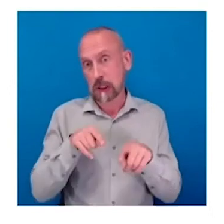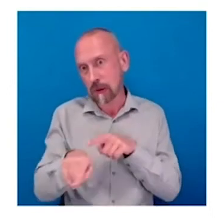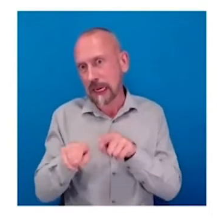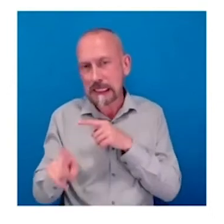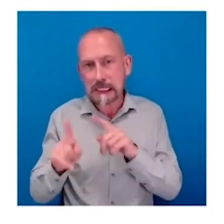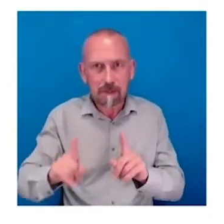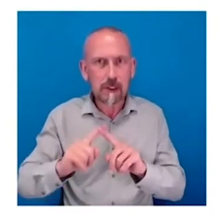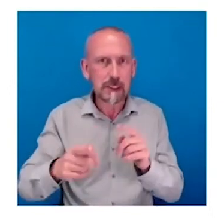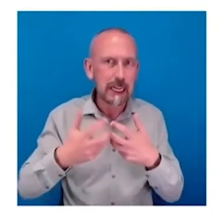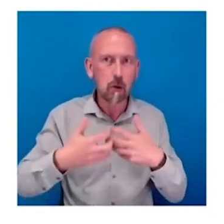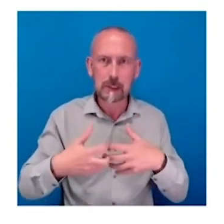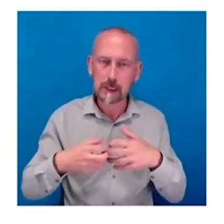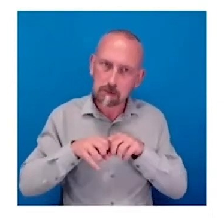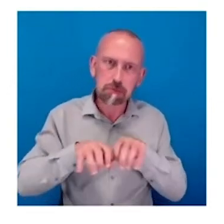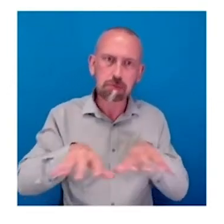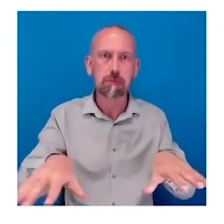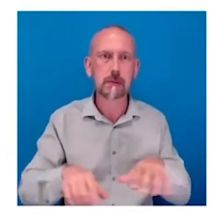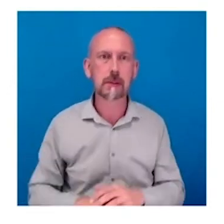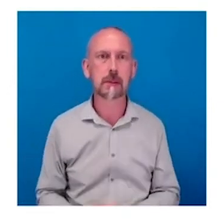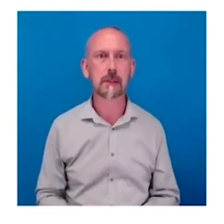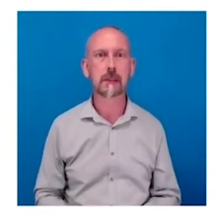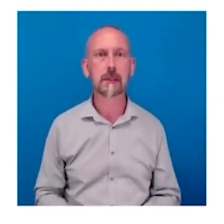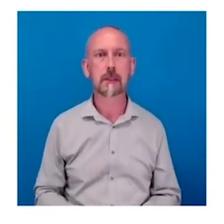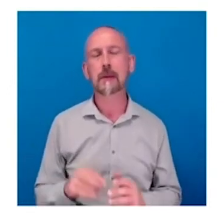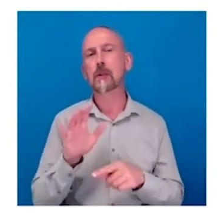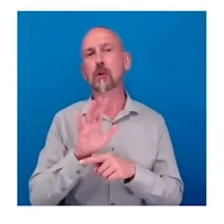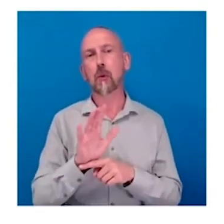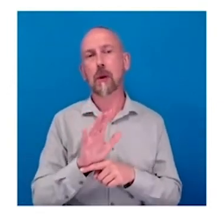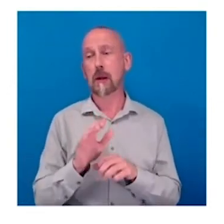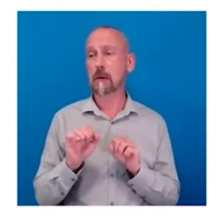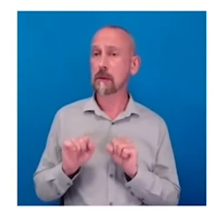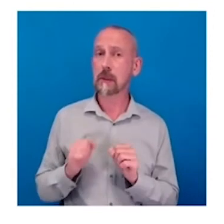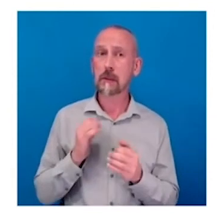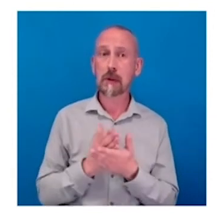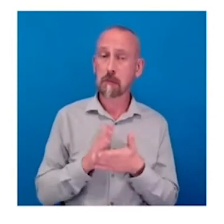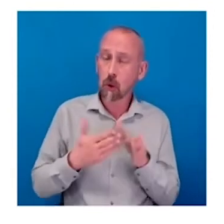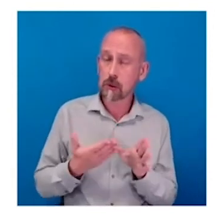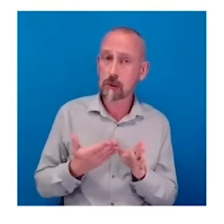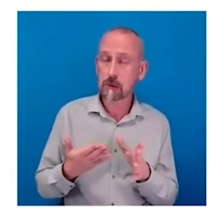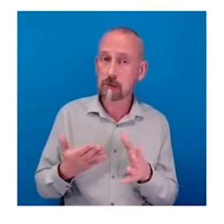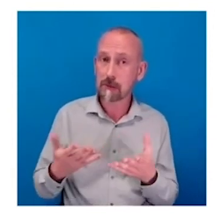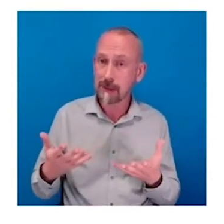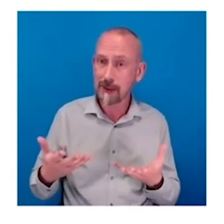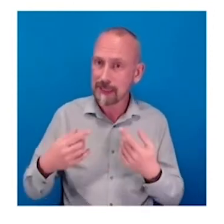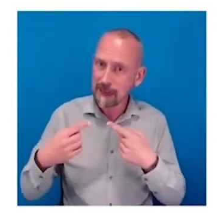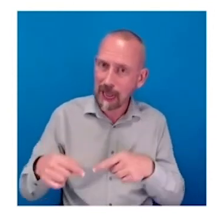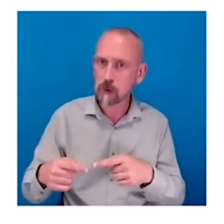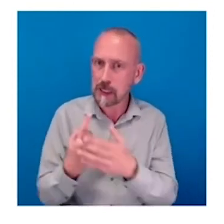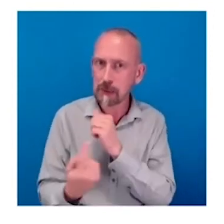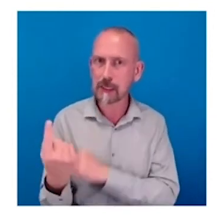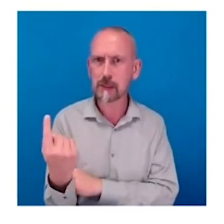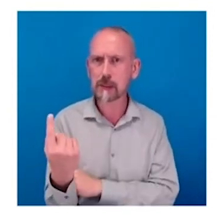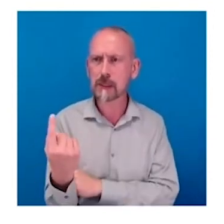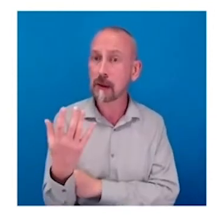that onto our streets. Because they do enable independence and for people to enjoy where they're living. We've got a